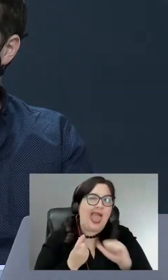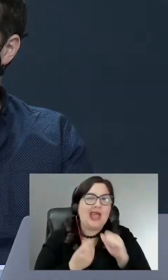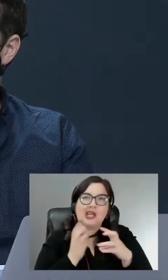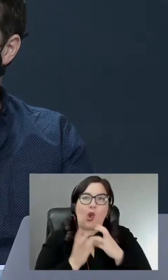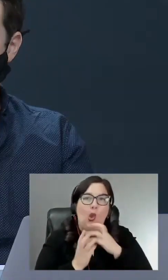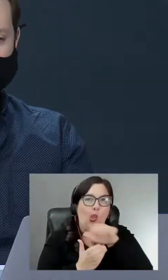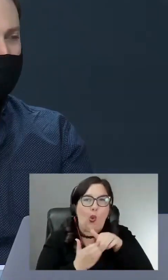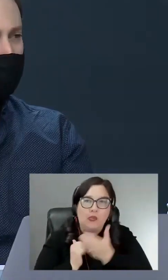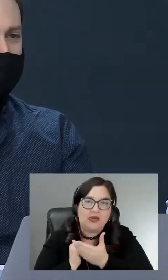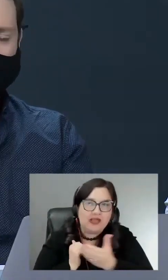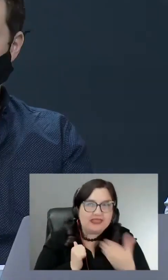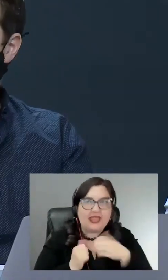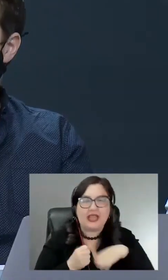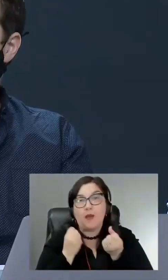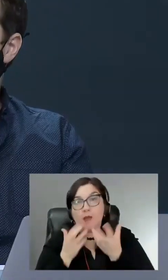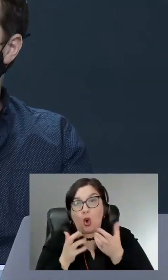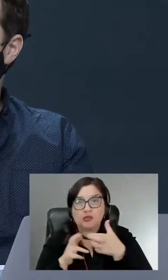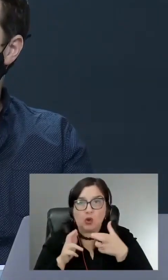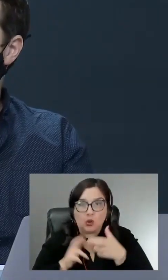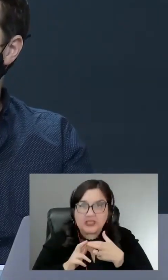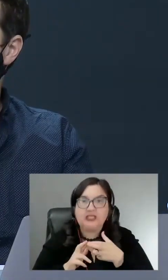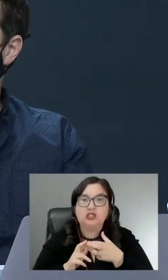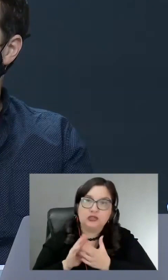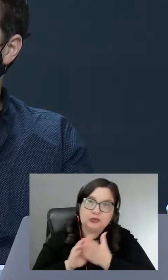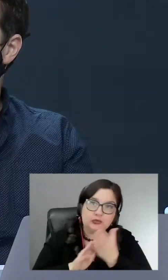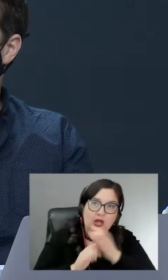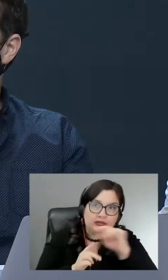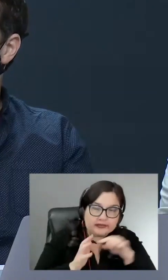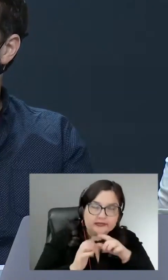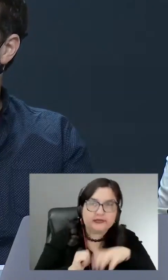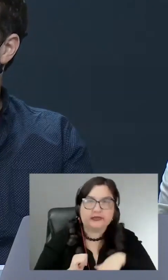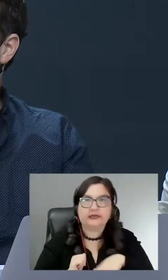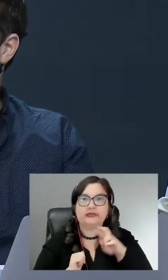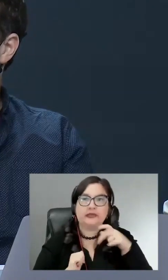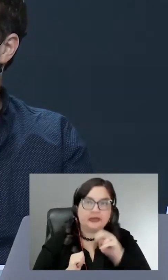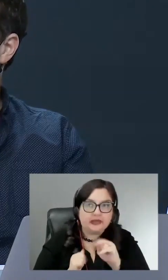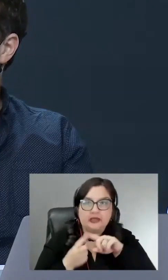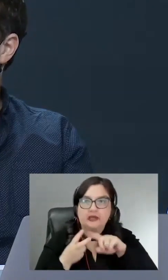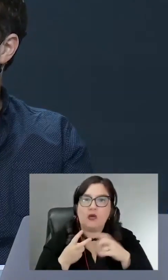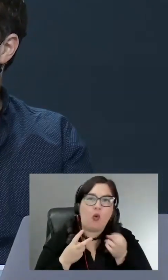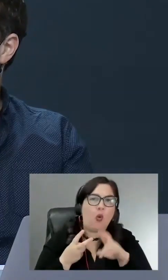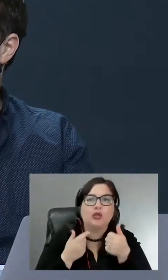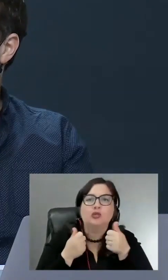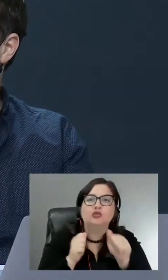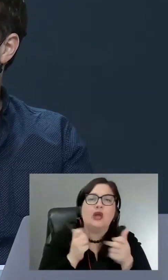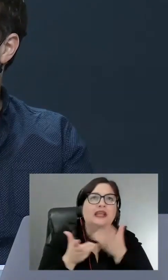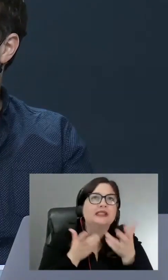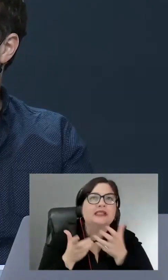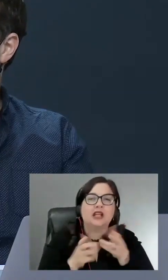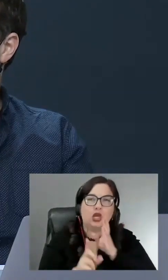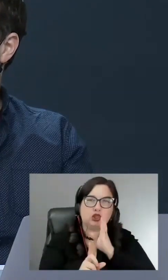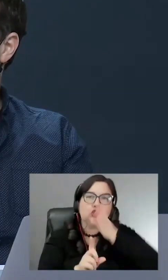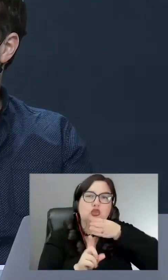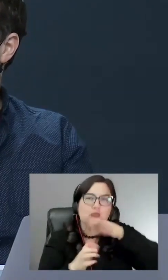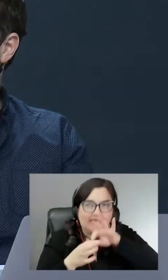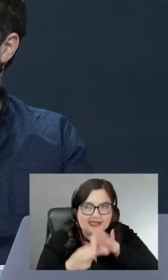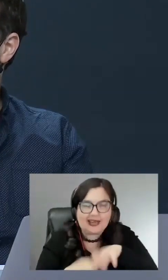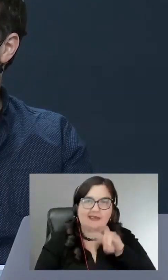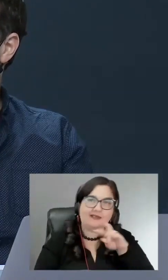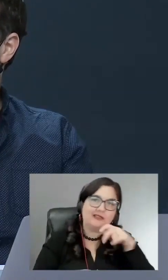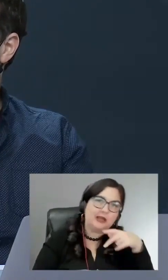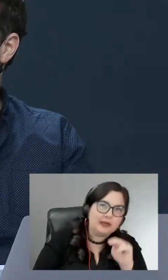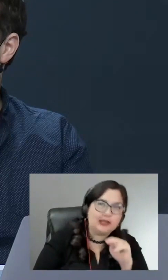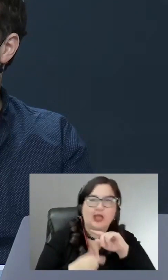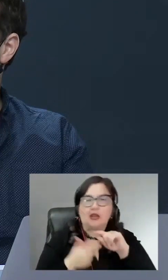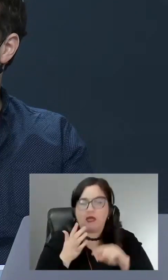multiple regions, you're doing VPCs in multiple regions, or you're just trying to get Direct Connect and VPN and SD-WAN working. So you